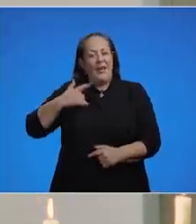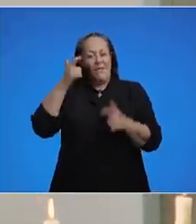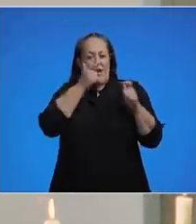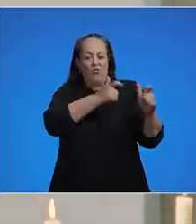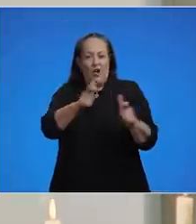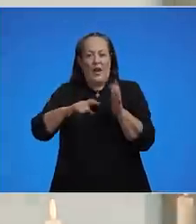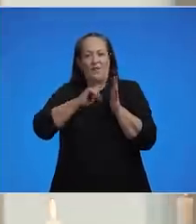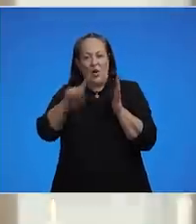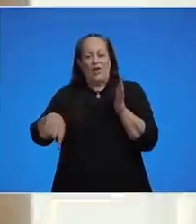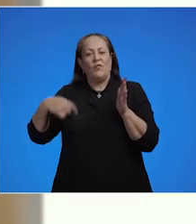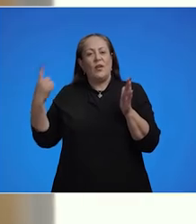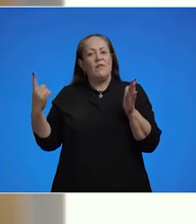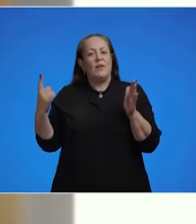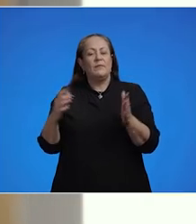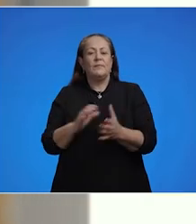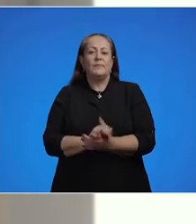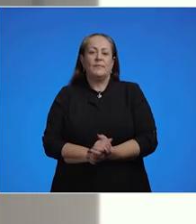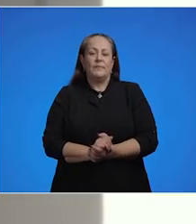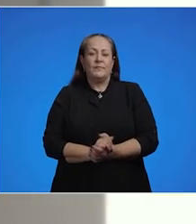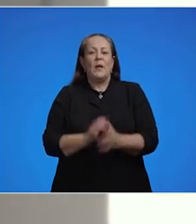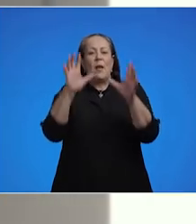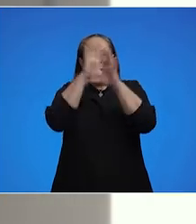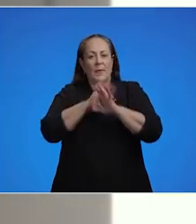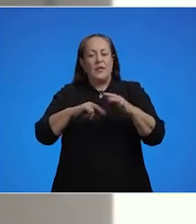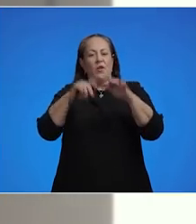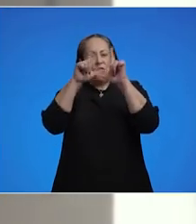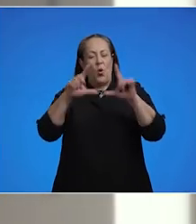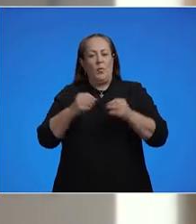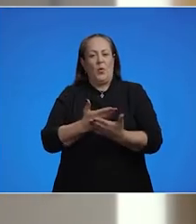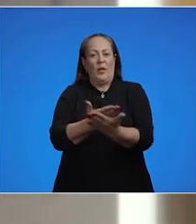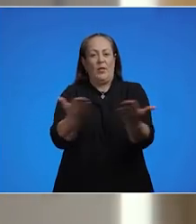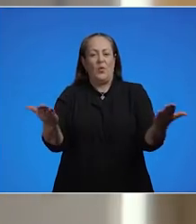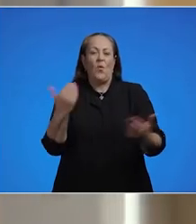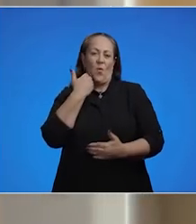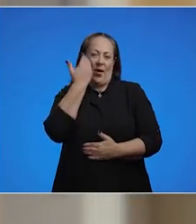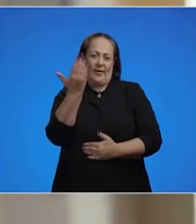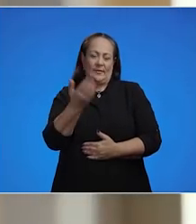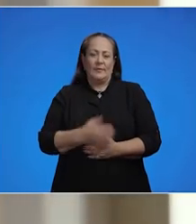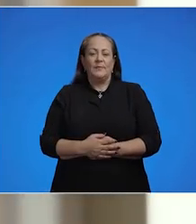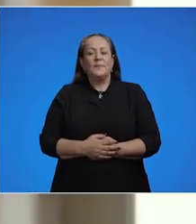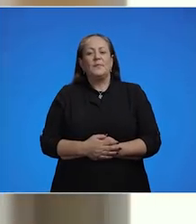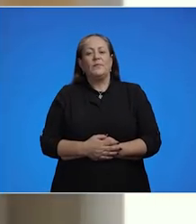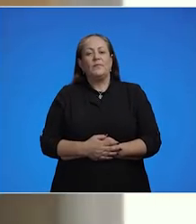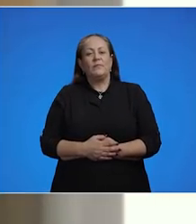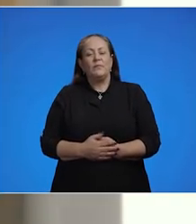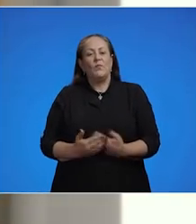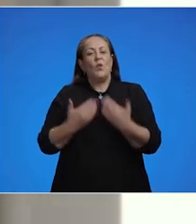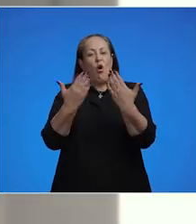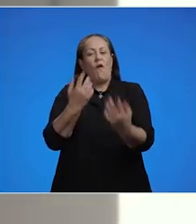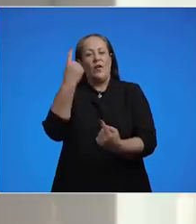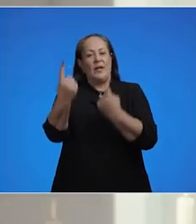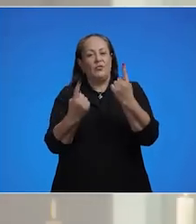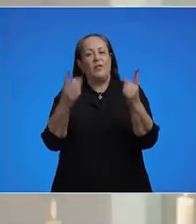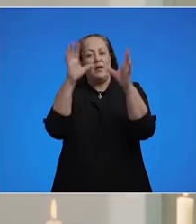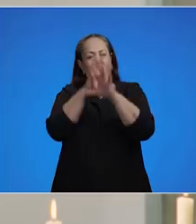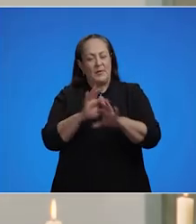and reign forever and ever. Amen. The peace of the Lord be with you always. And with your spirit. Let us offer